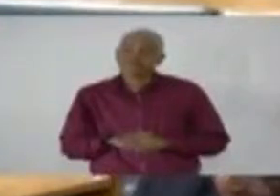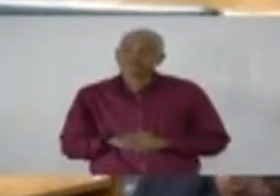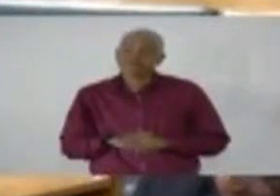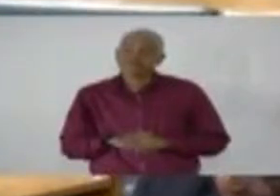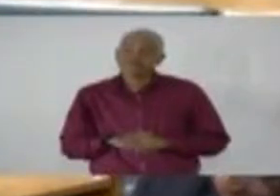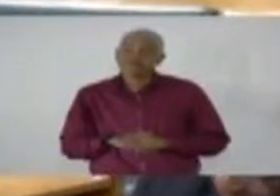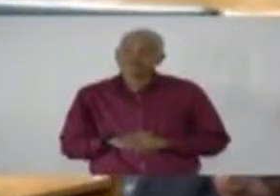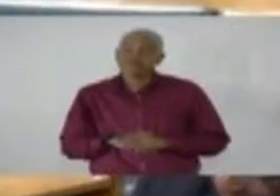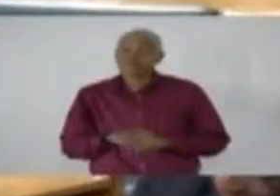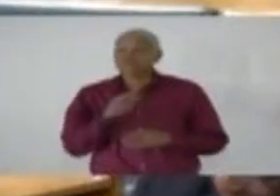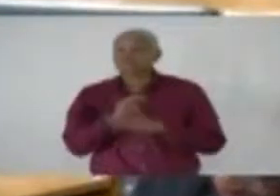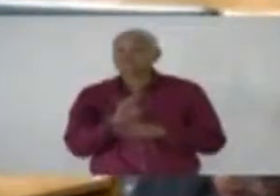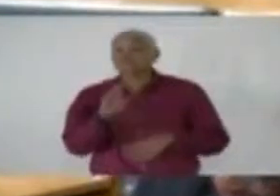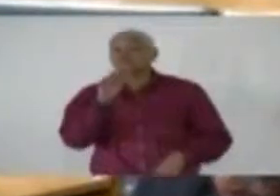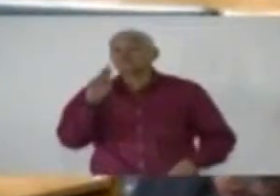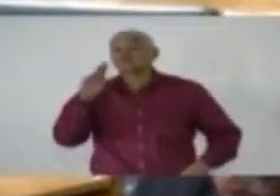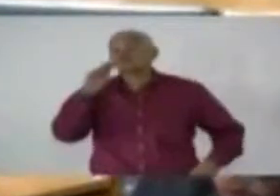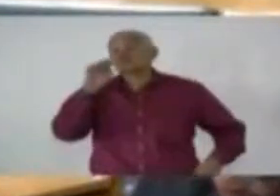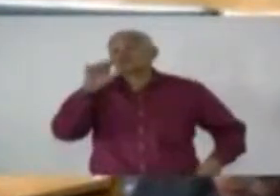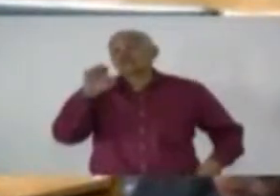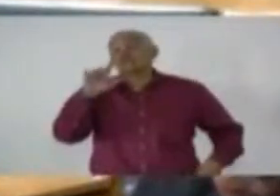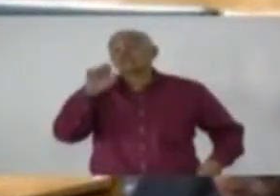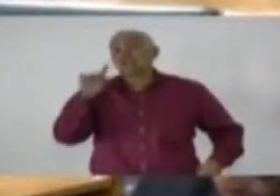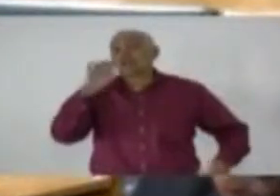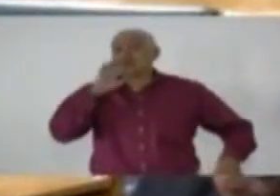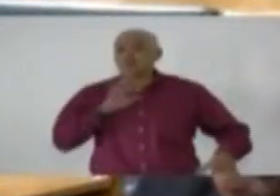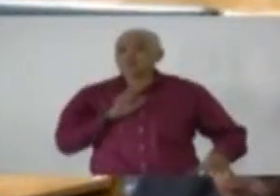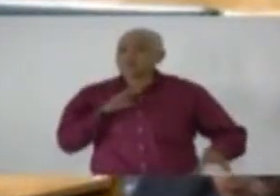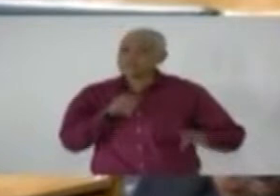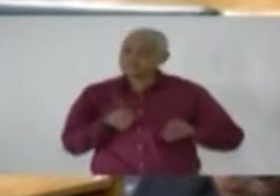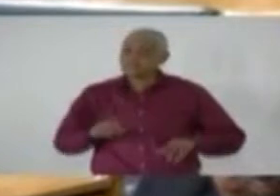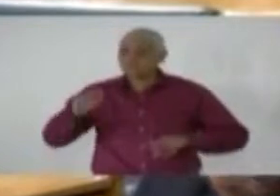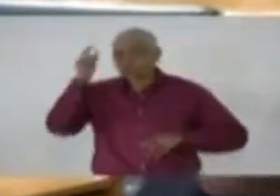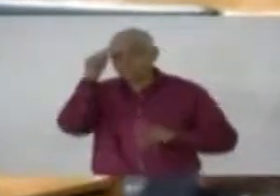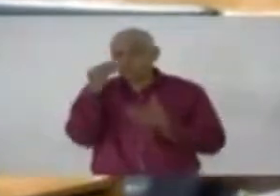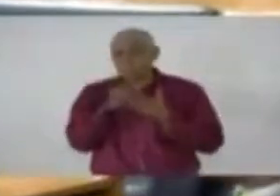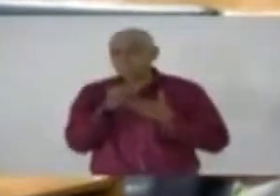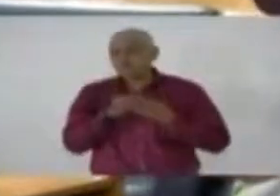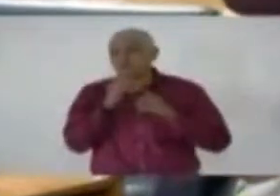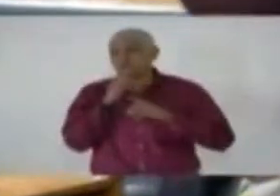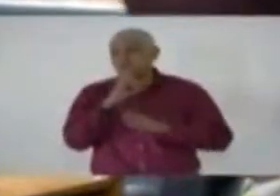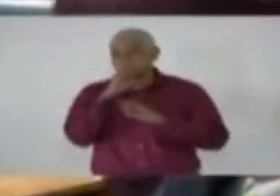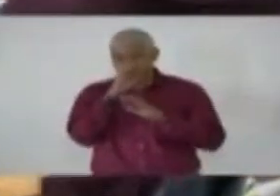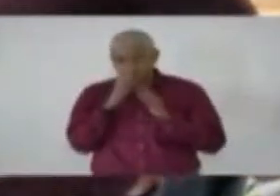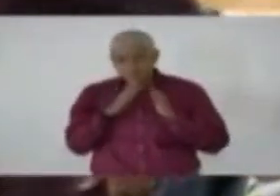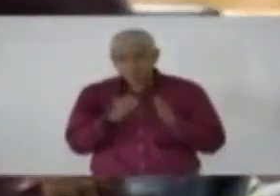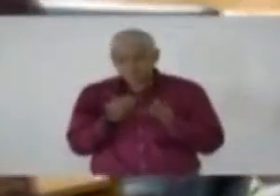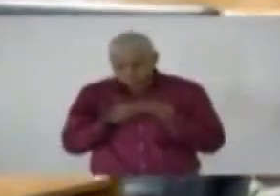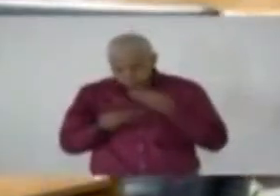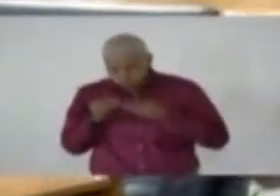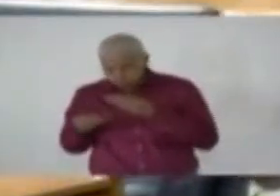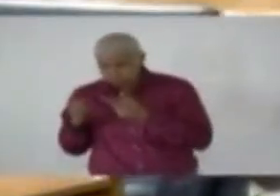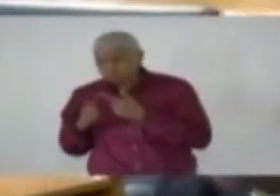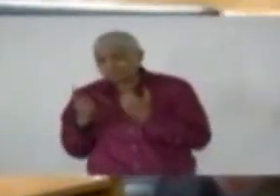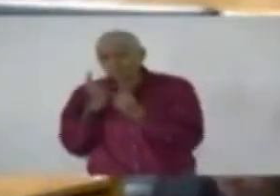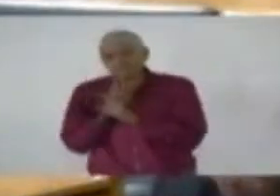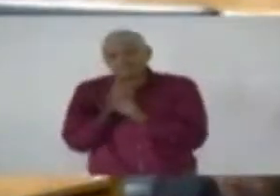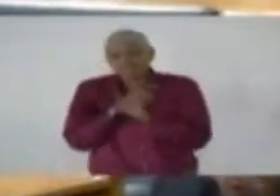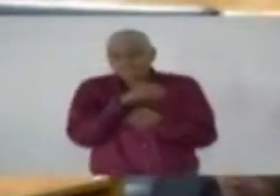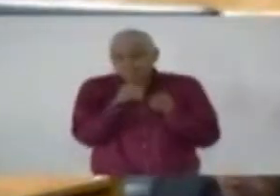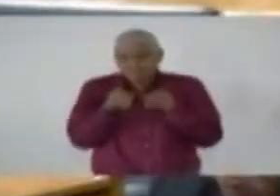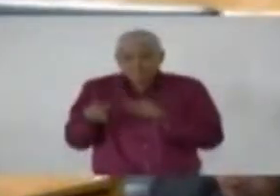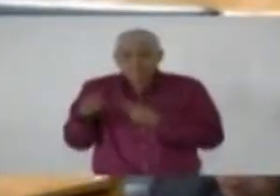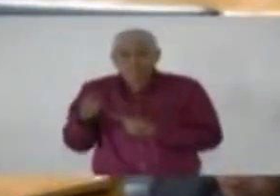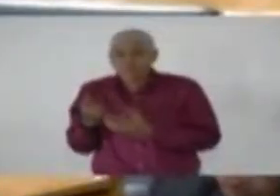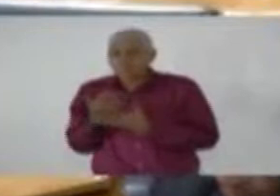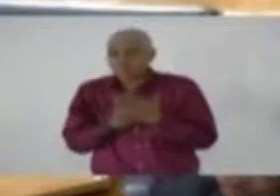Dr. Nigel Clark does an outstanding job of spending government revenues in a very prudent and judicious manner.